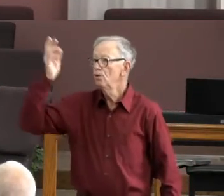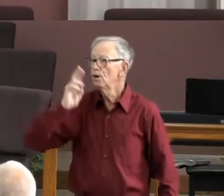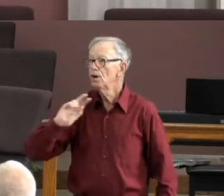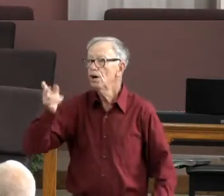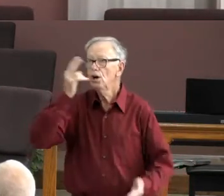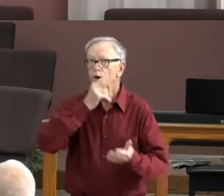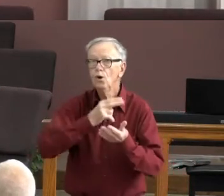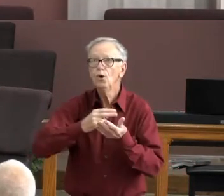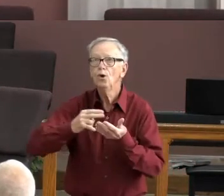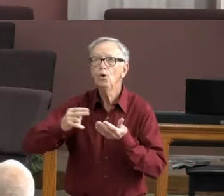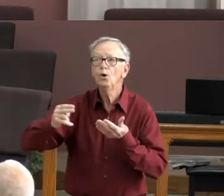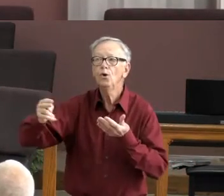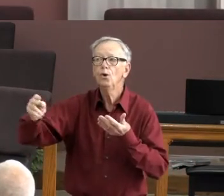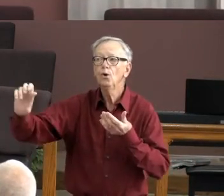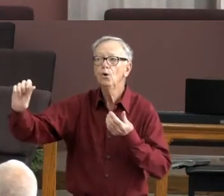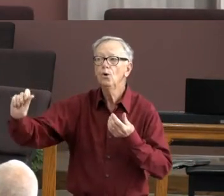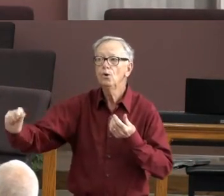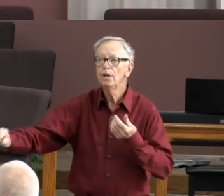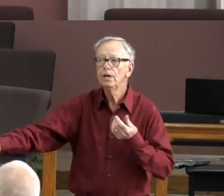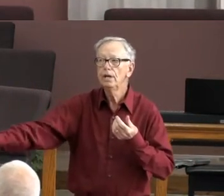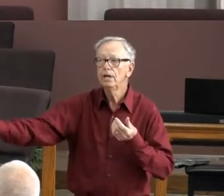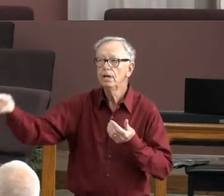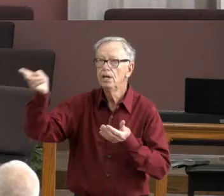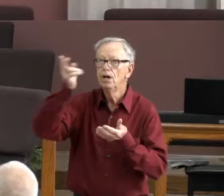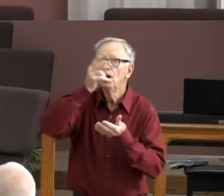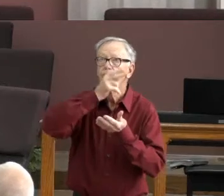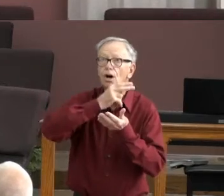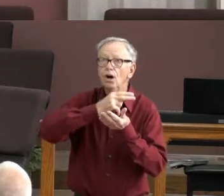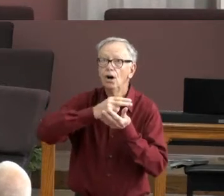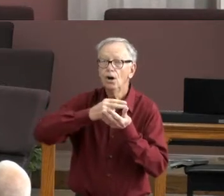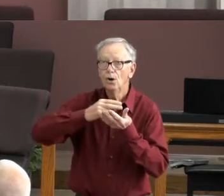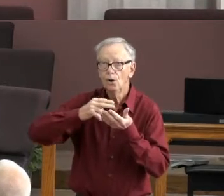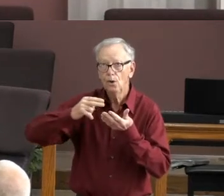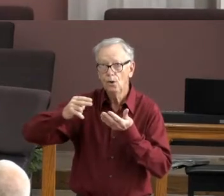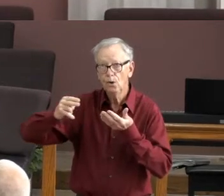You are holy,